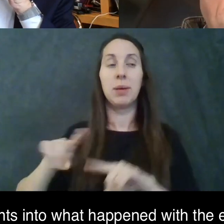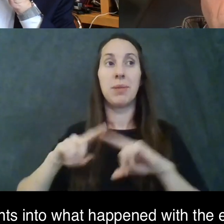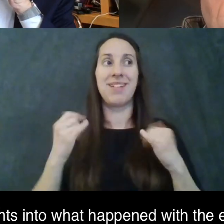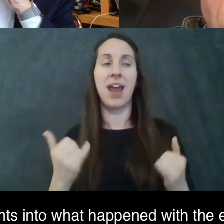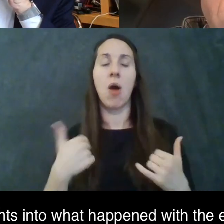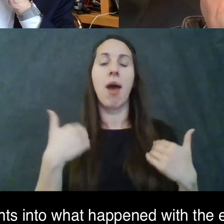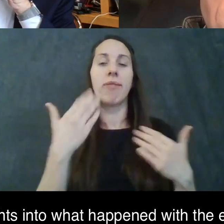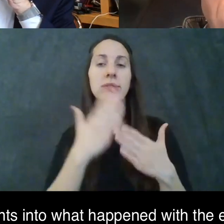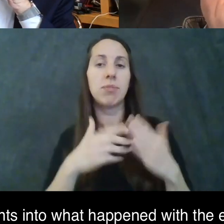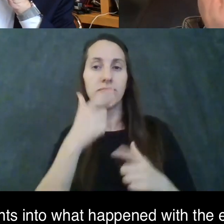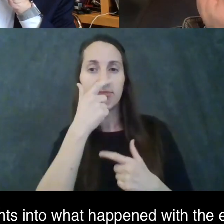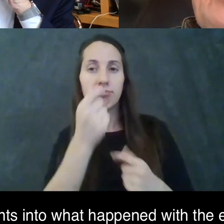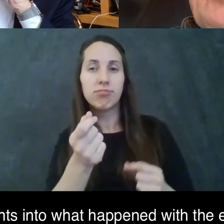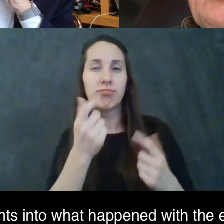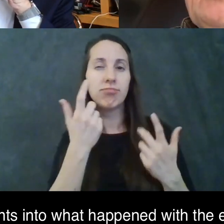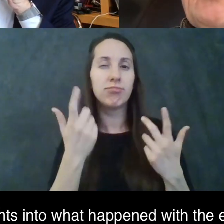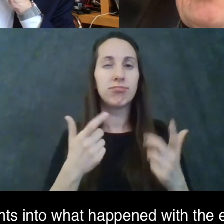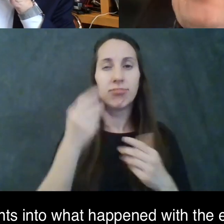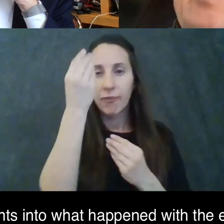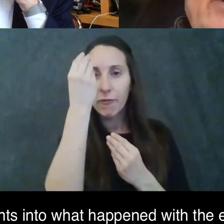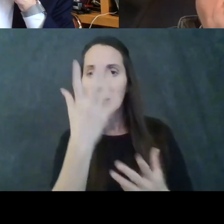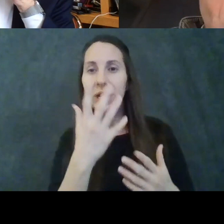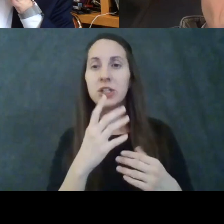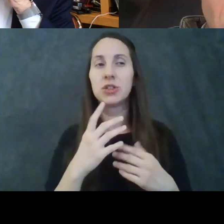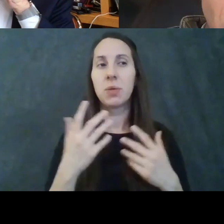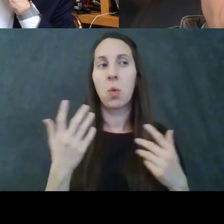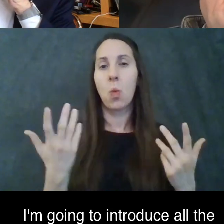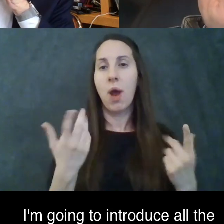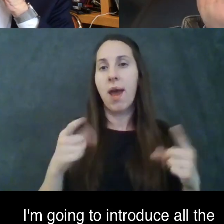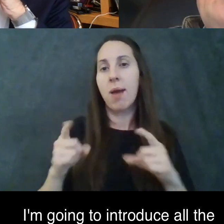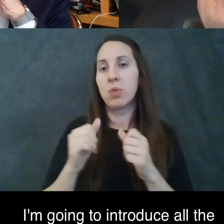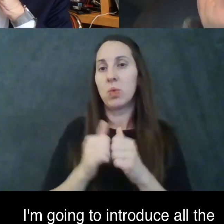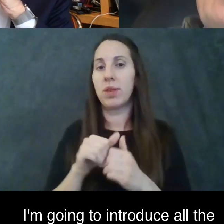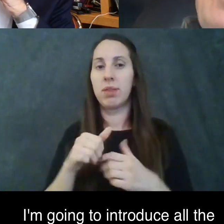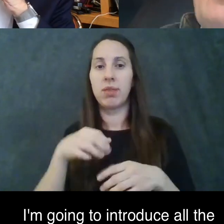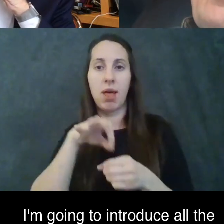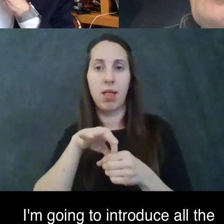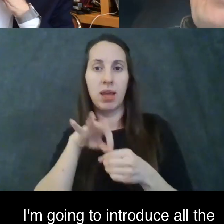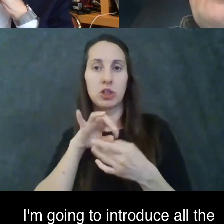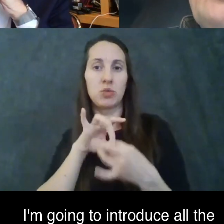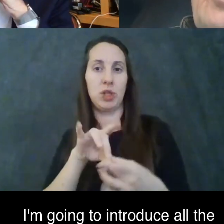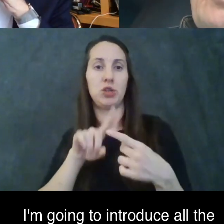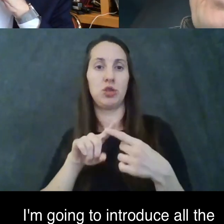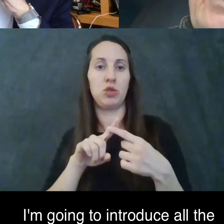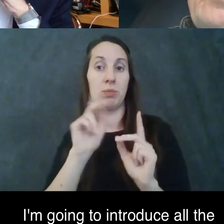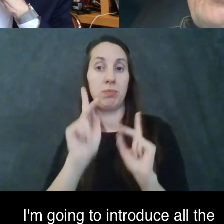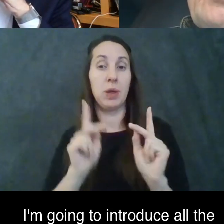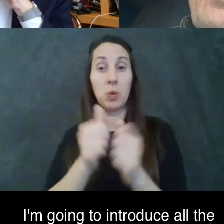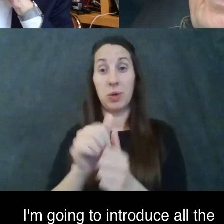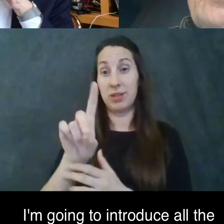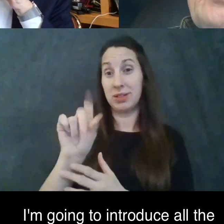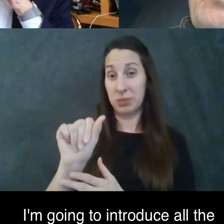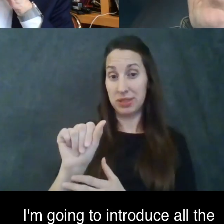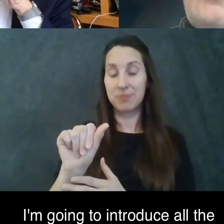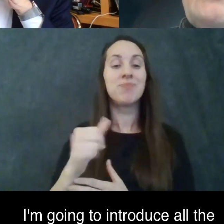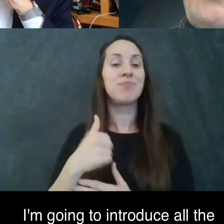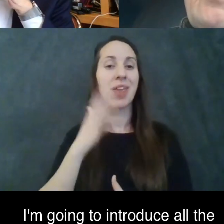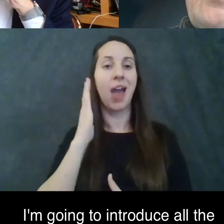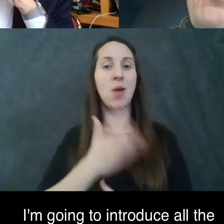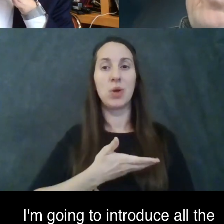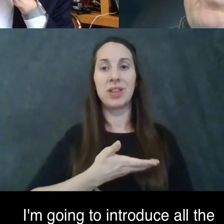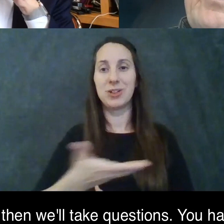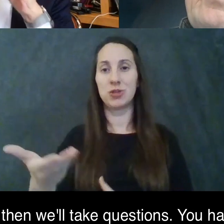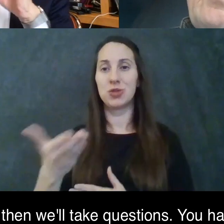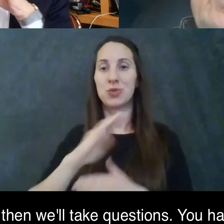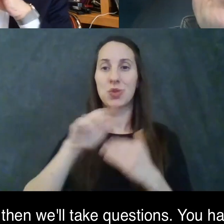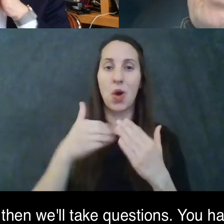election as regards persons with disabilities. I'm going to introduce all the panelists at once, and then